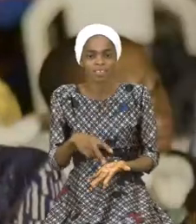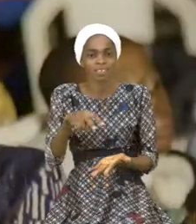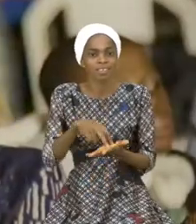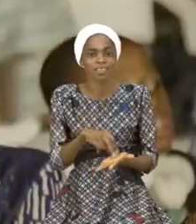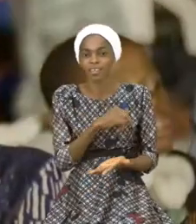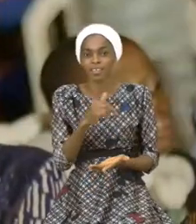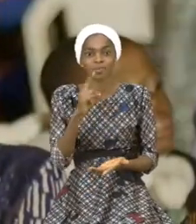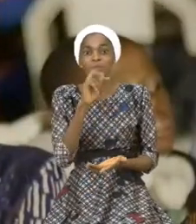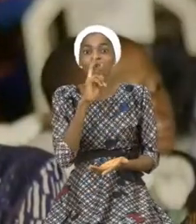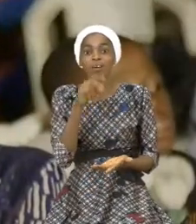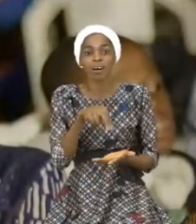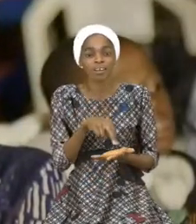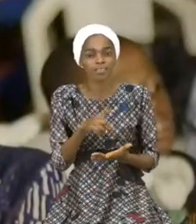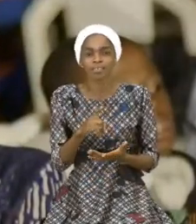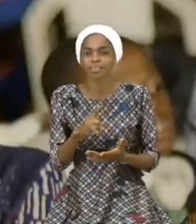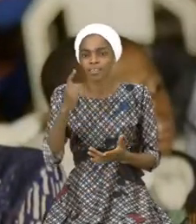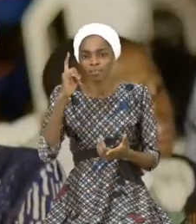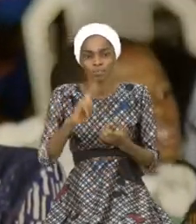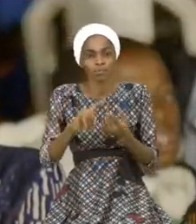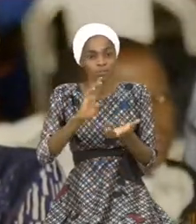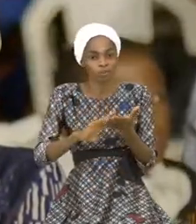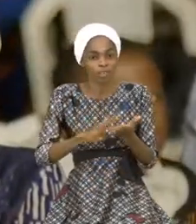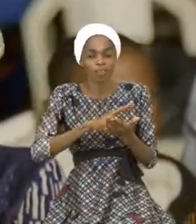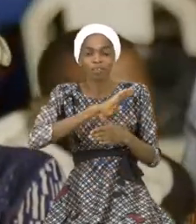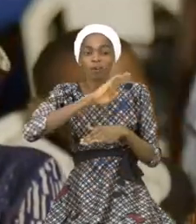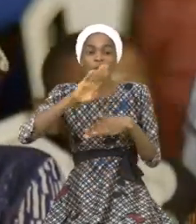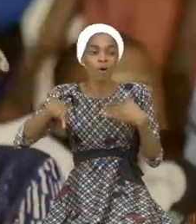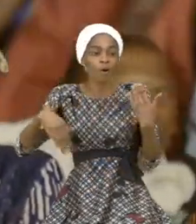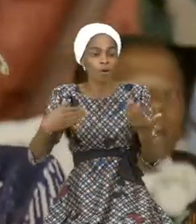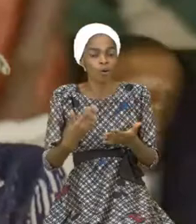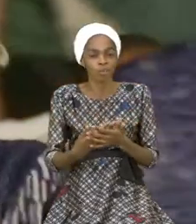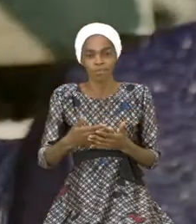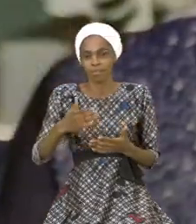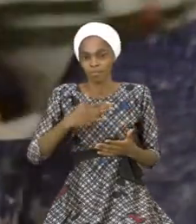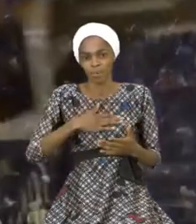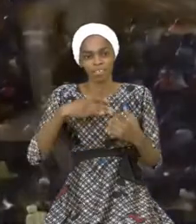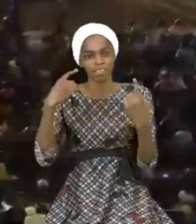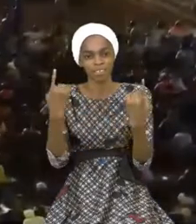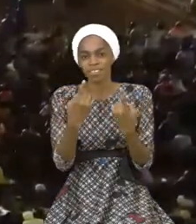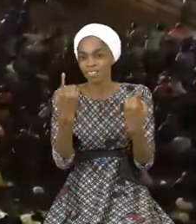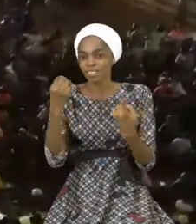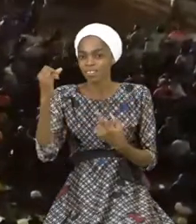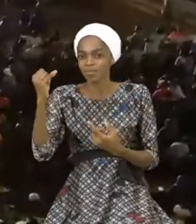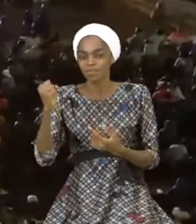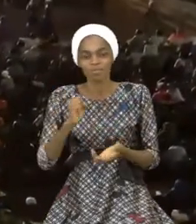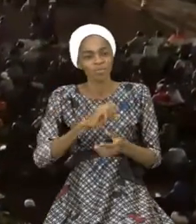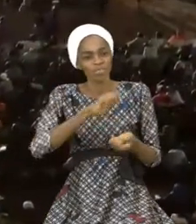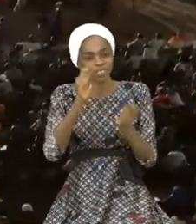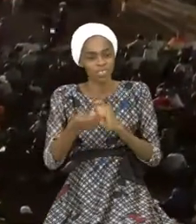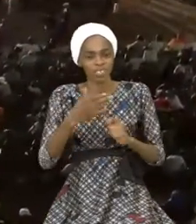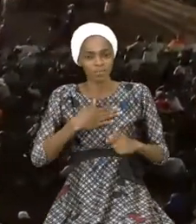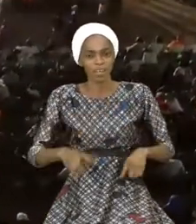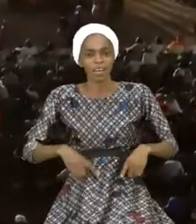are. You say, to forgive all my sins, to change my life, and to give me